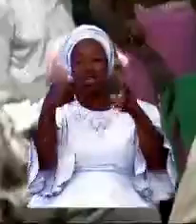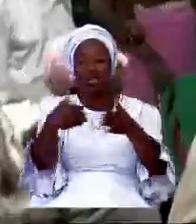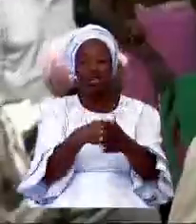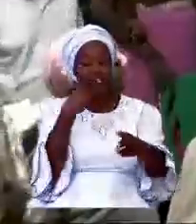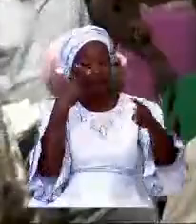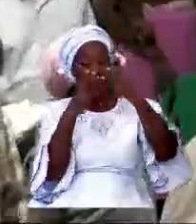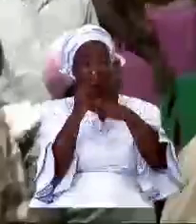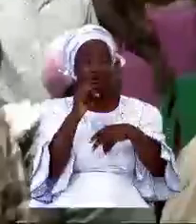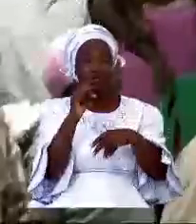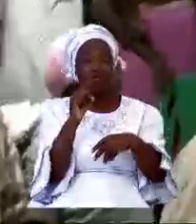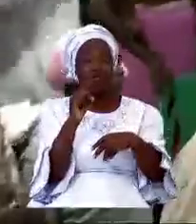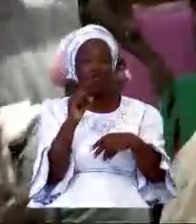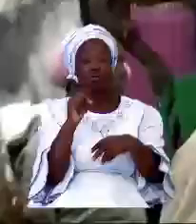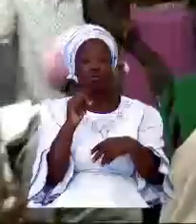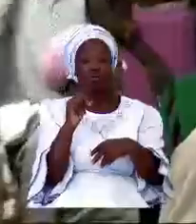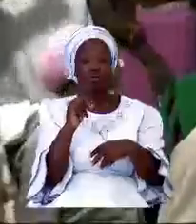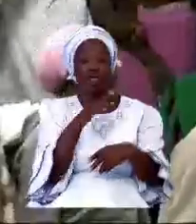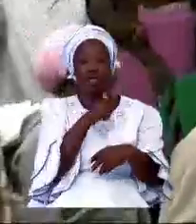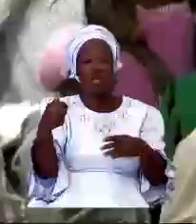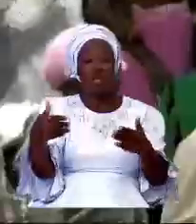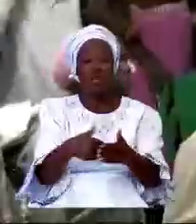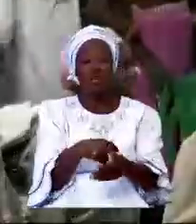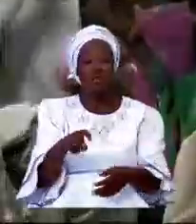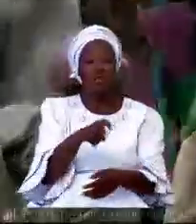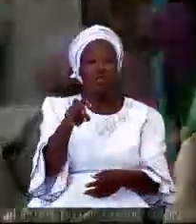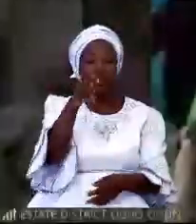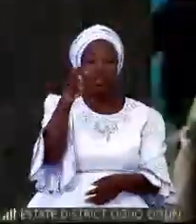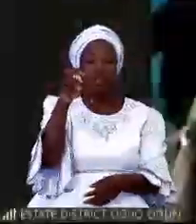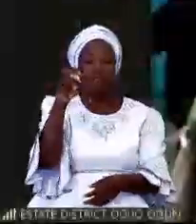Then look up, a new vision,